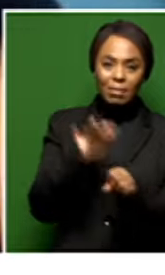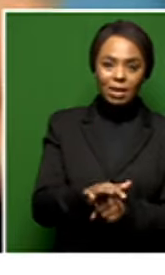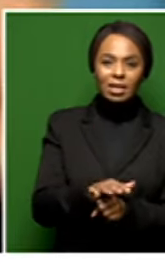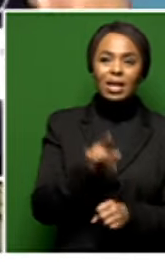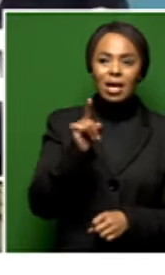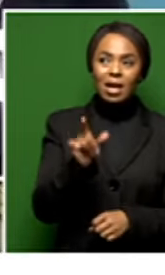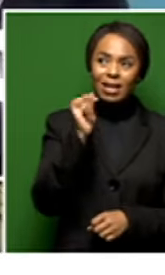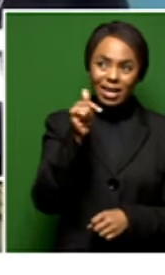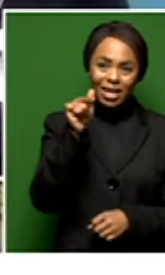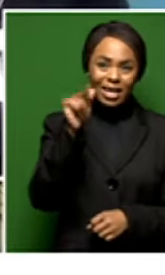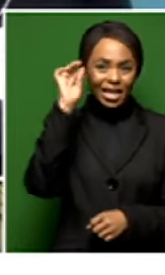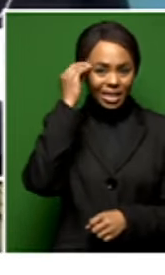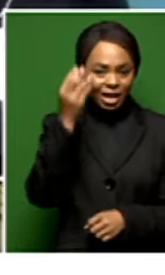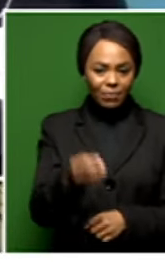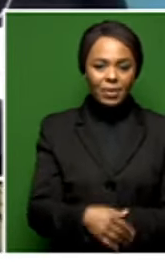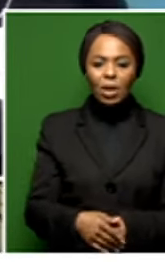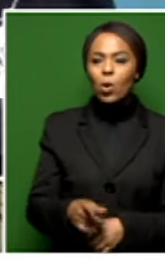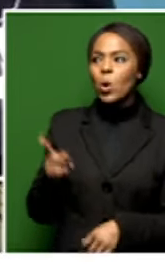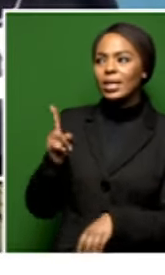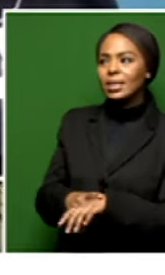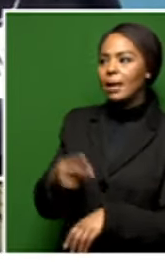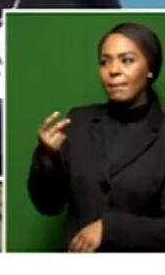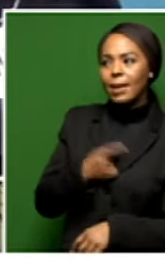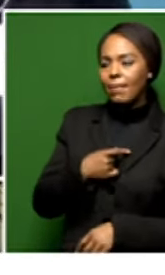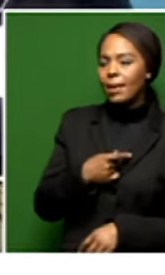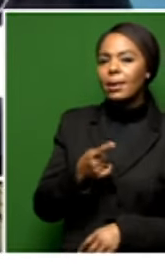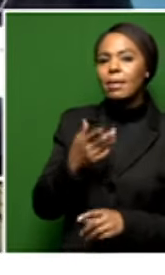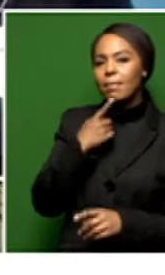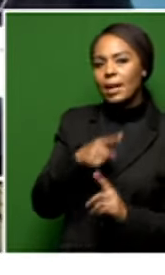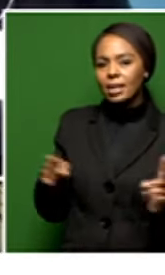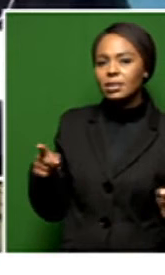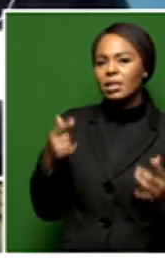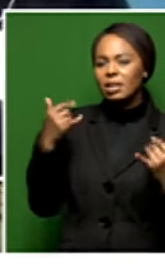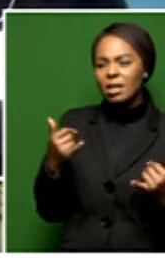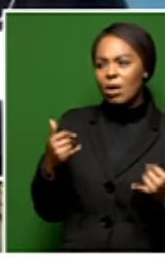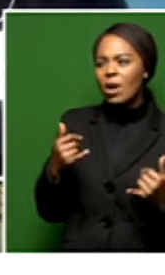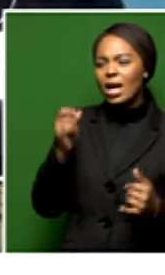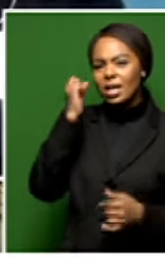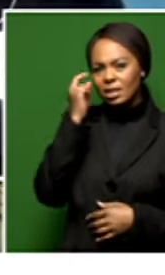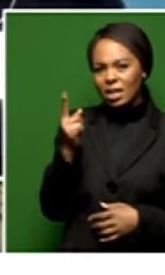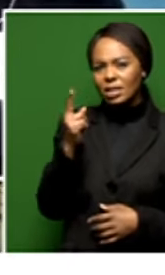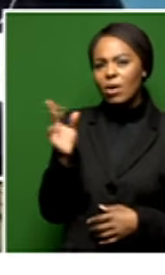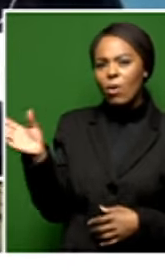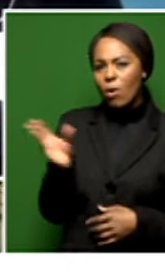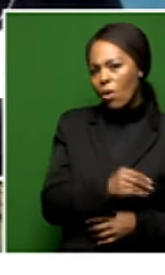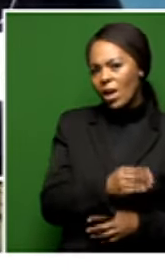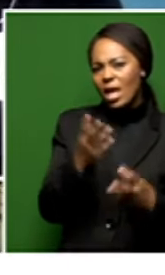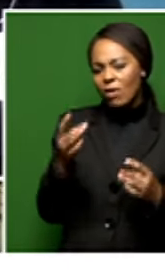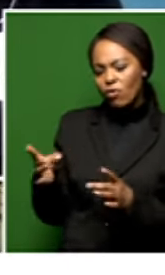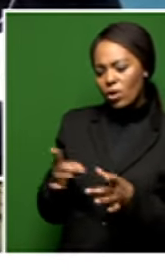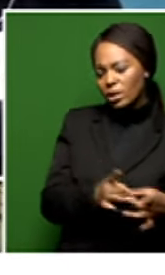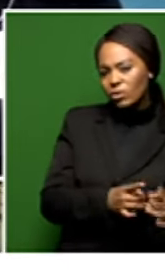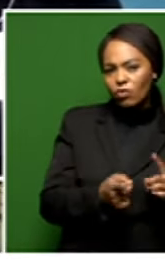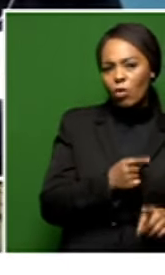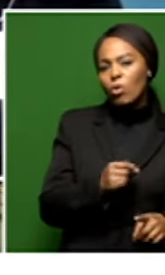but then... Unfortunately, we're out of time. Just briefly, Kamo, I understand that these 9 artists have a strong connection to the city of Johannesburg. Yeah? Tell us more about this